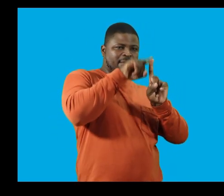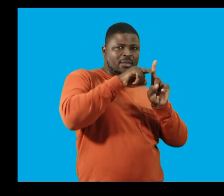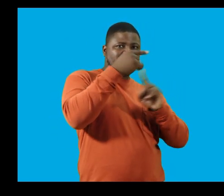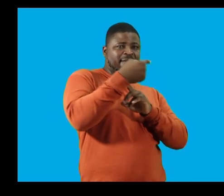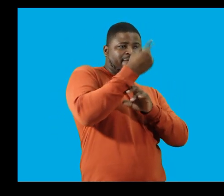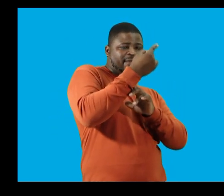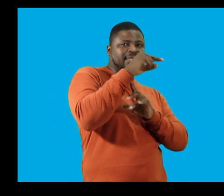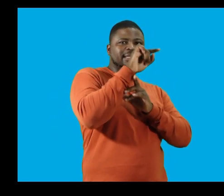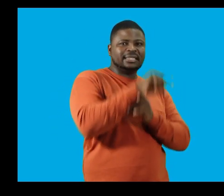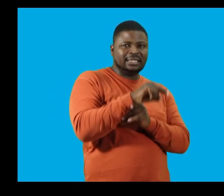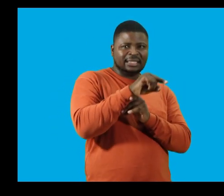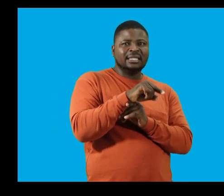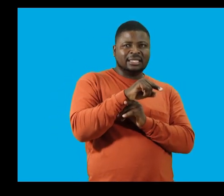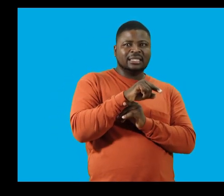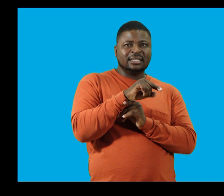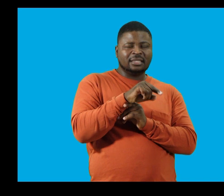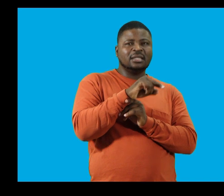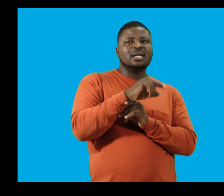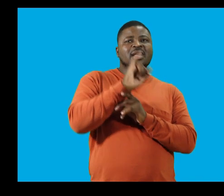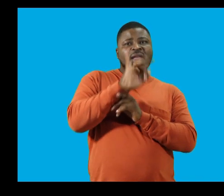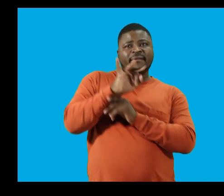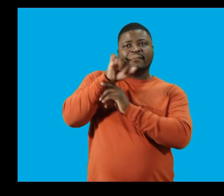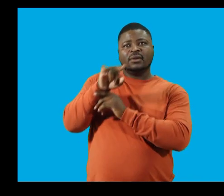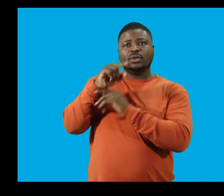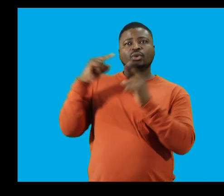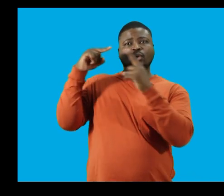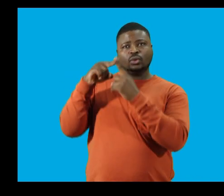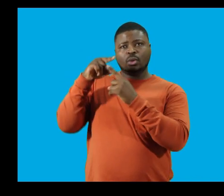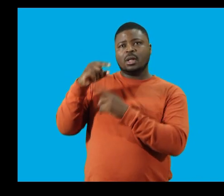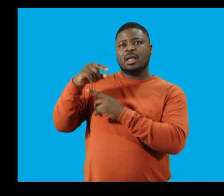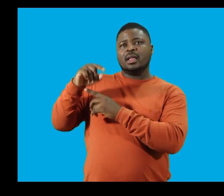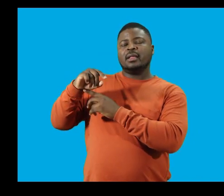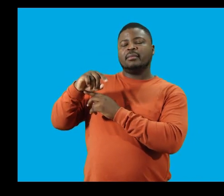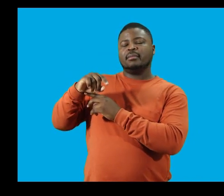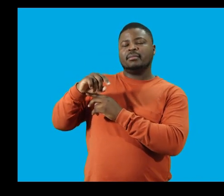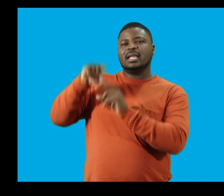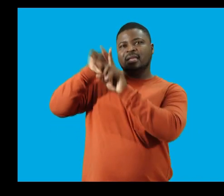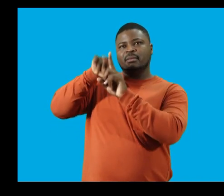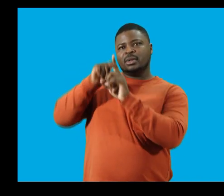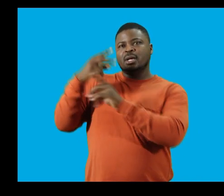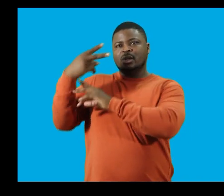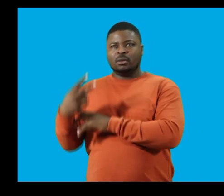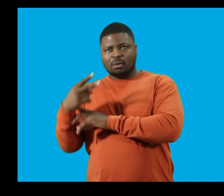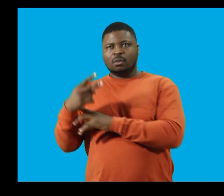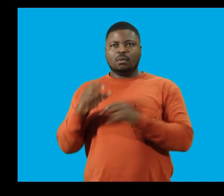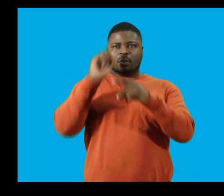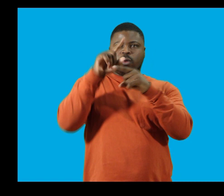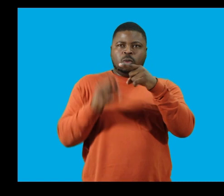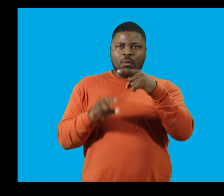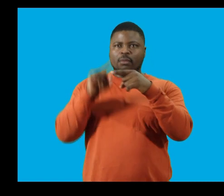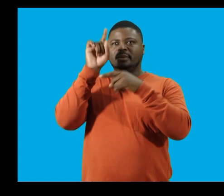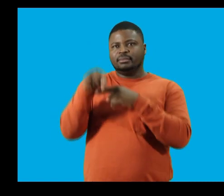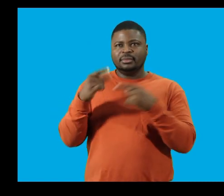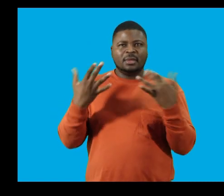1, to thermometer 2 is as a ratio